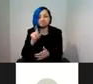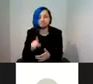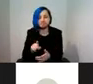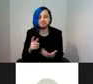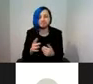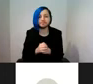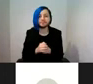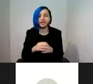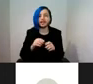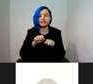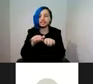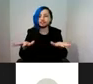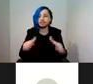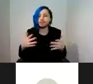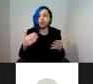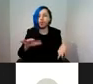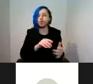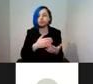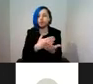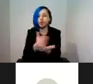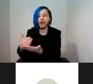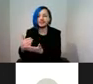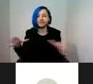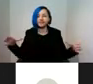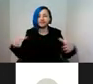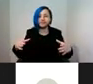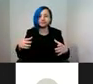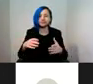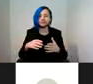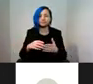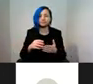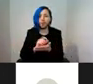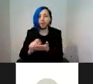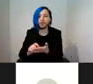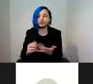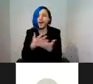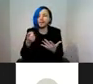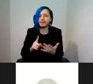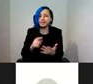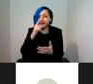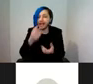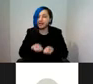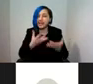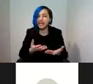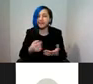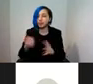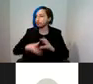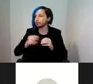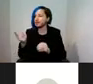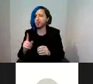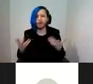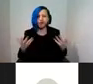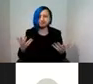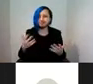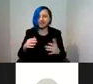collective authorship. Again, as I mentioned, the idea of how many people can and can't give away singular things and who creates what and how that that leans on different